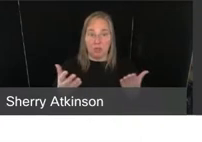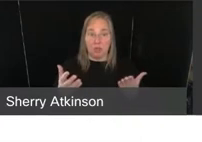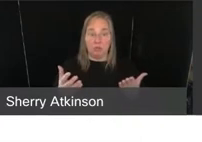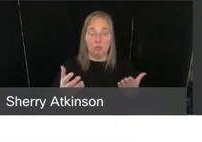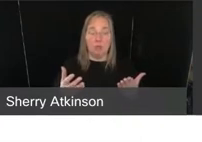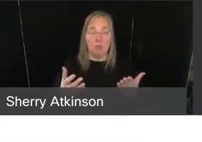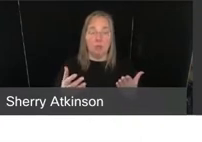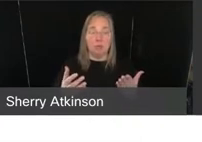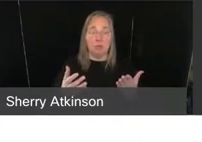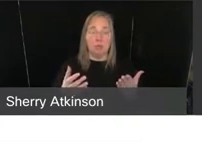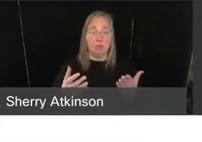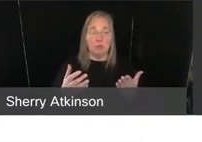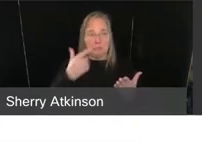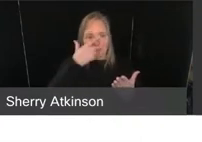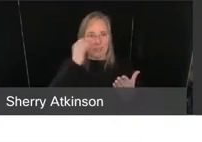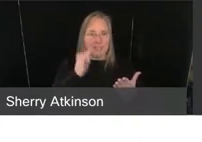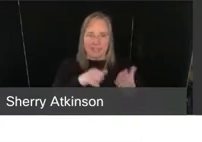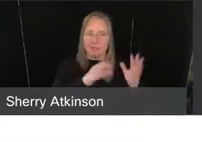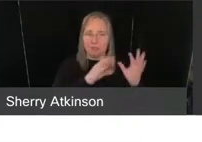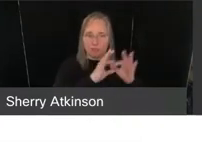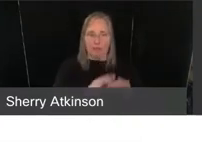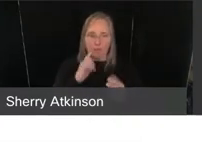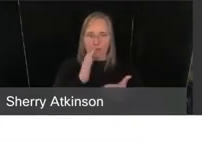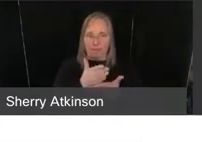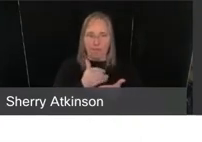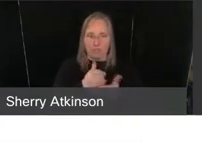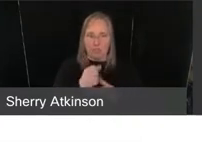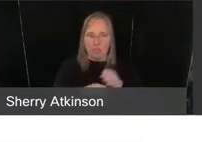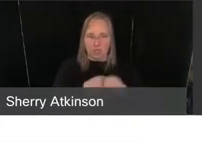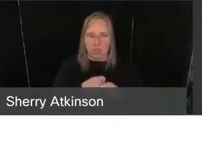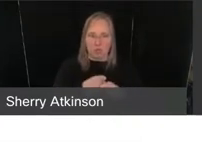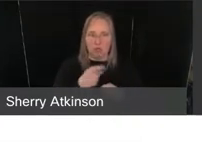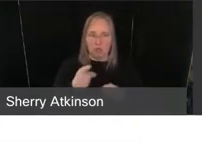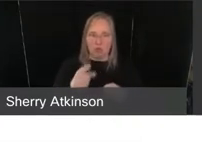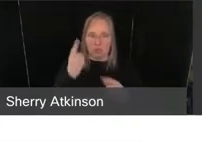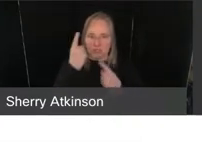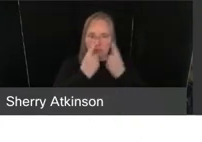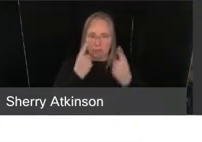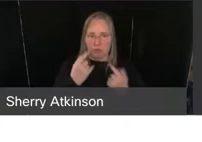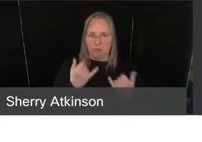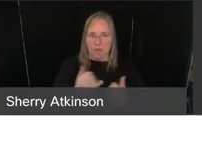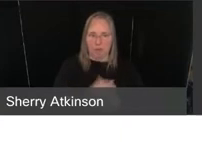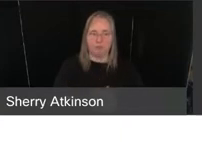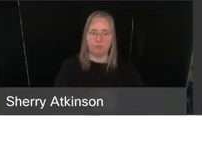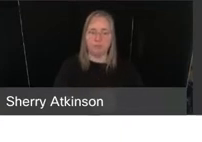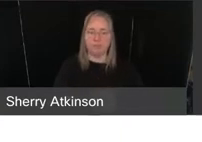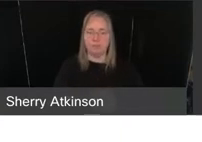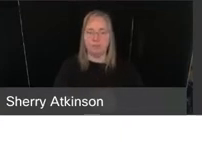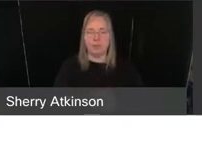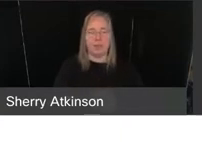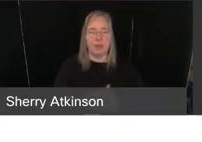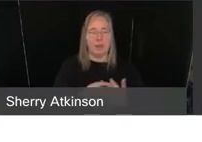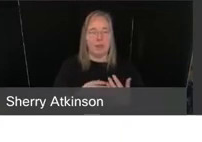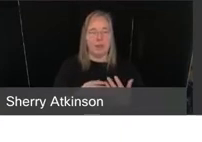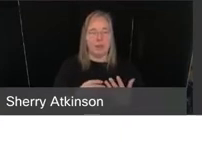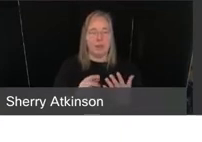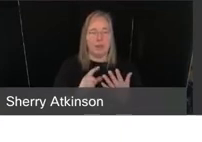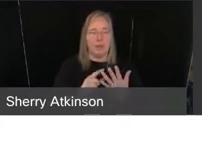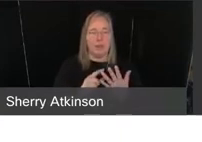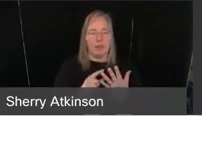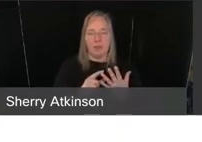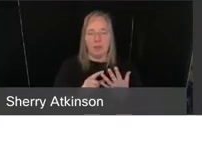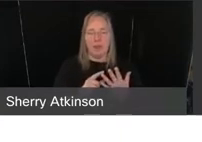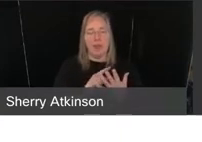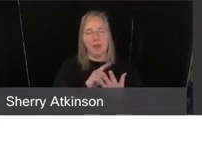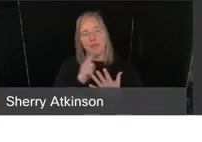morning's presentation, since it's relevant for the budget years that you're considering presently. And then